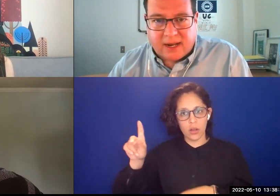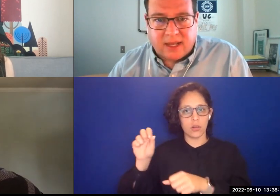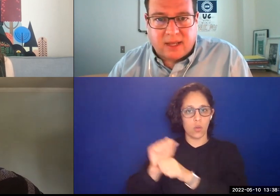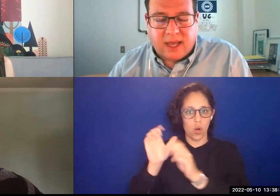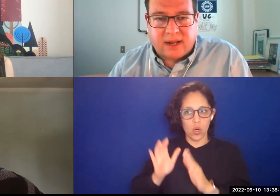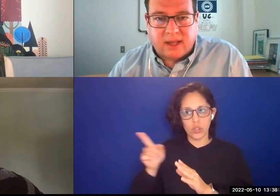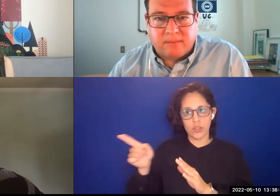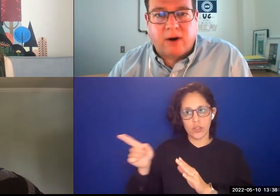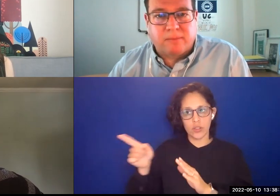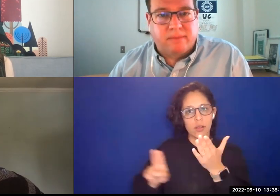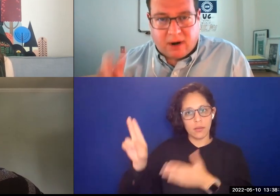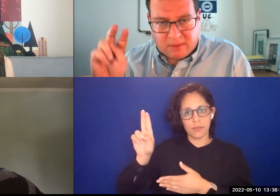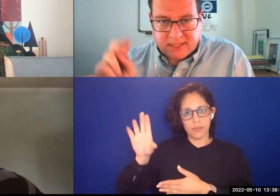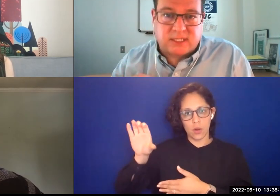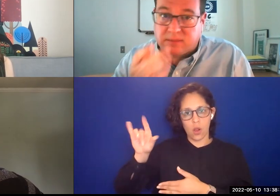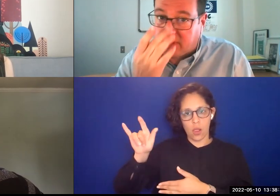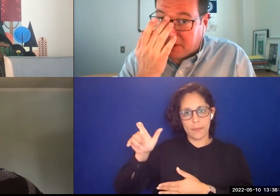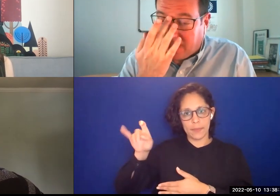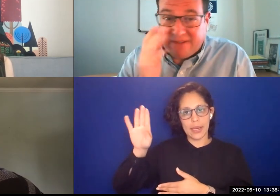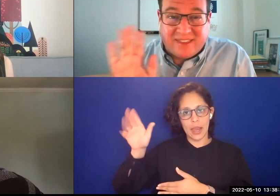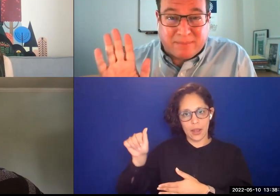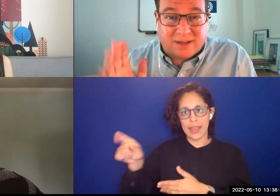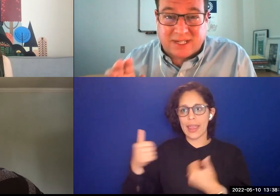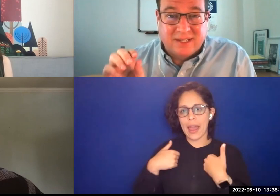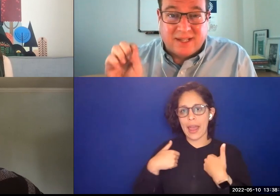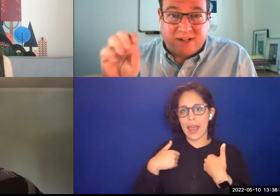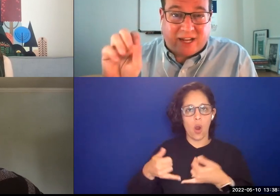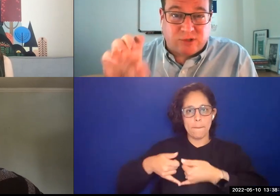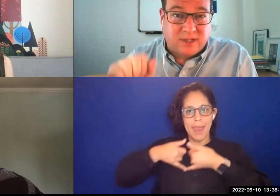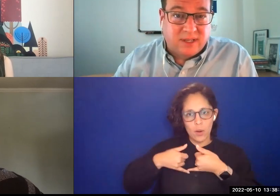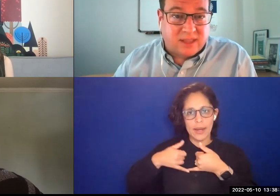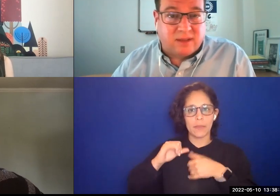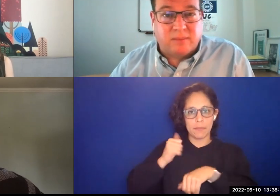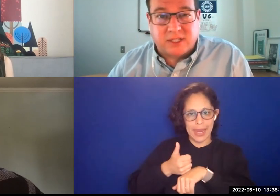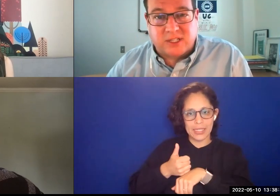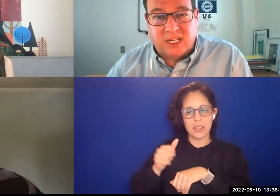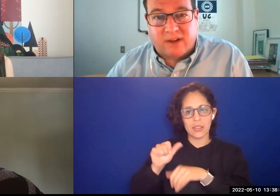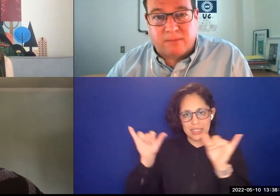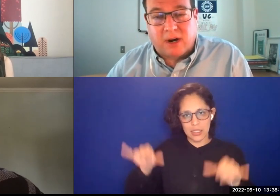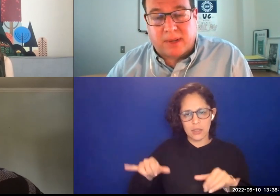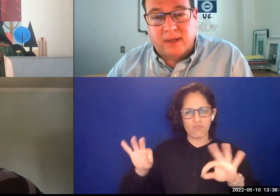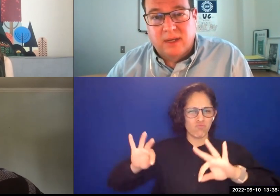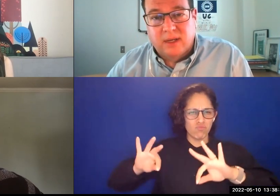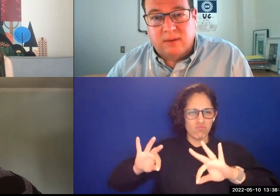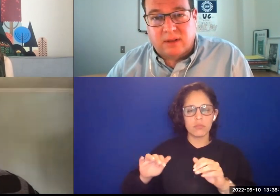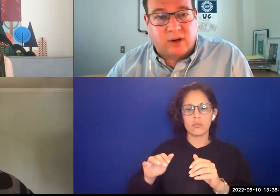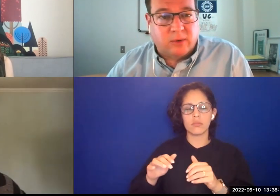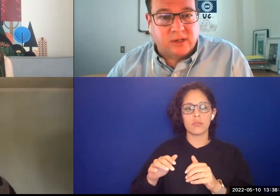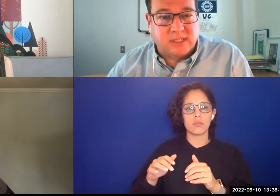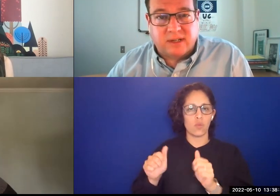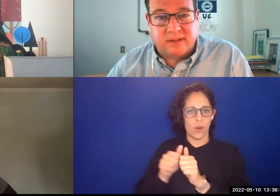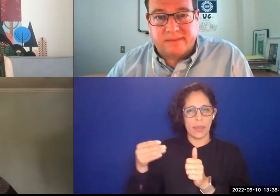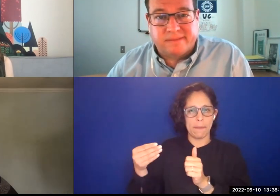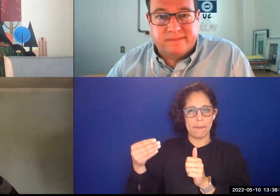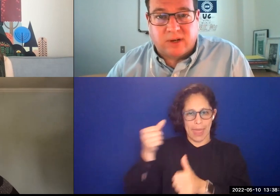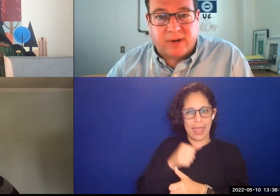Columbia had a merit pay system that was not even that big. It was like a little extra that the bosses give out for merit pay. Well, clerical workers